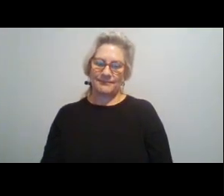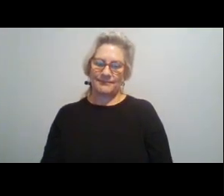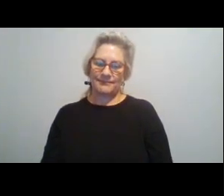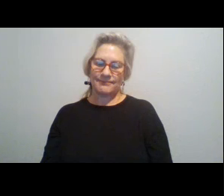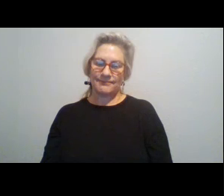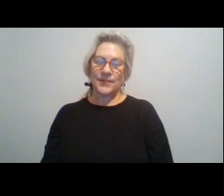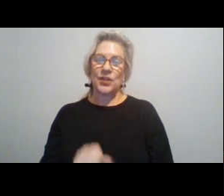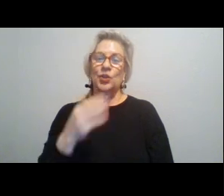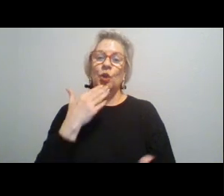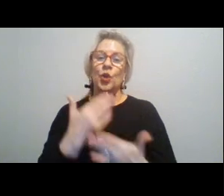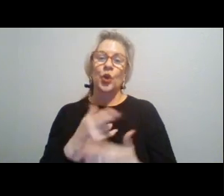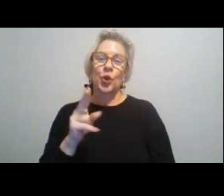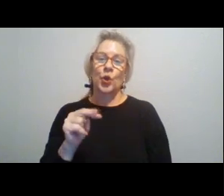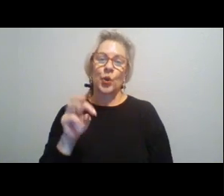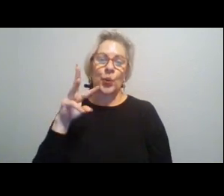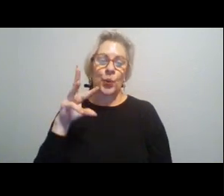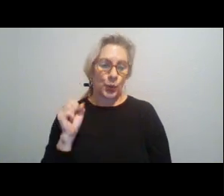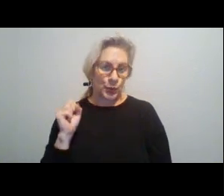So the good news is this, is that